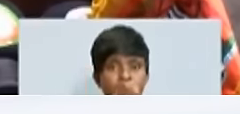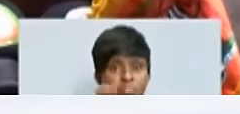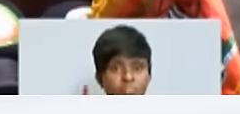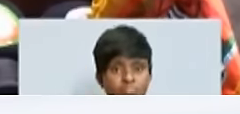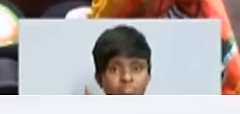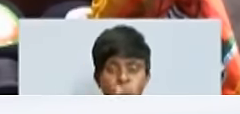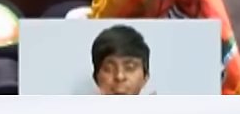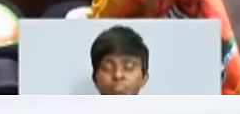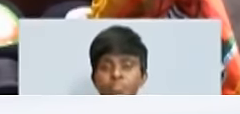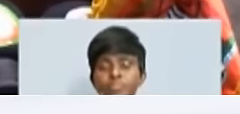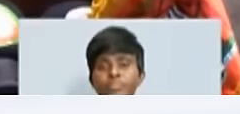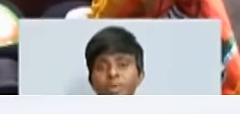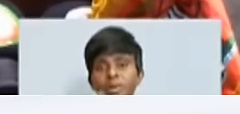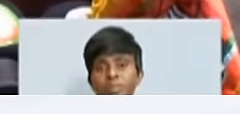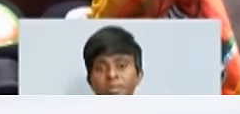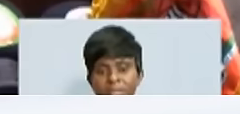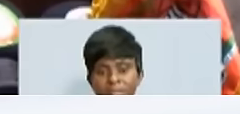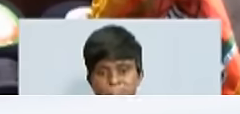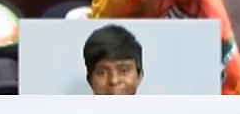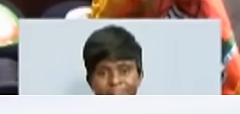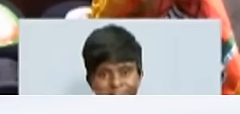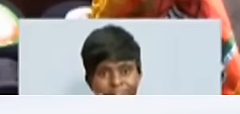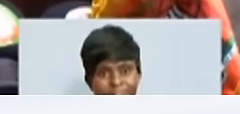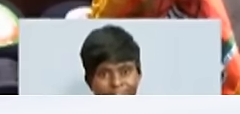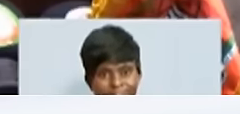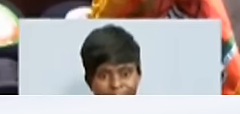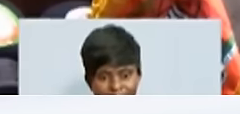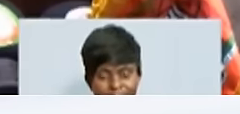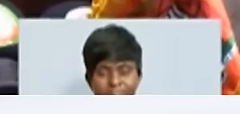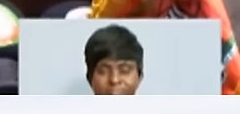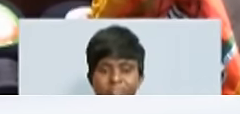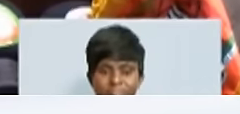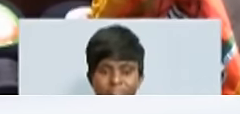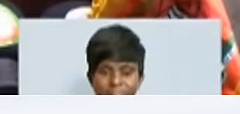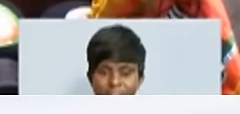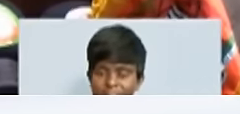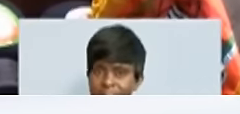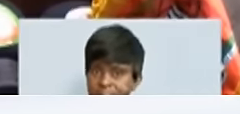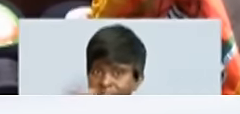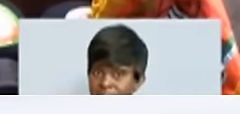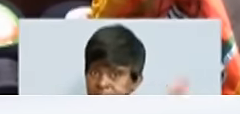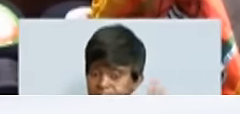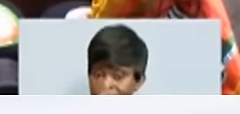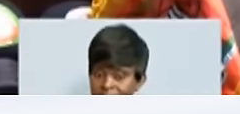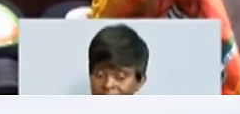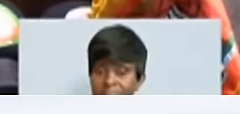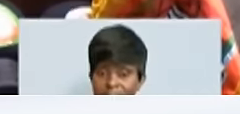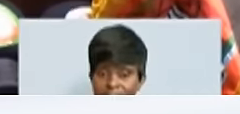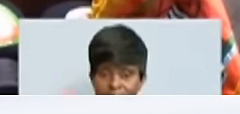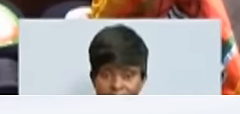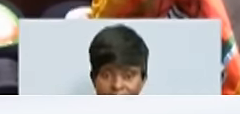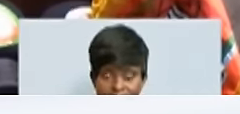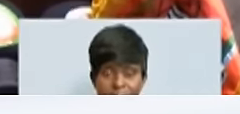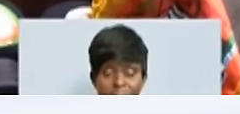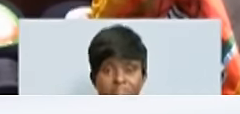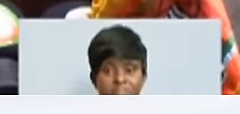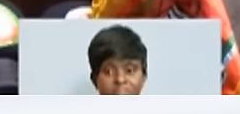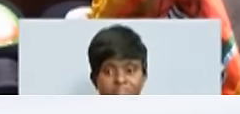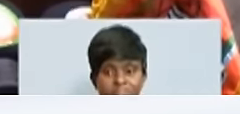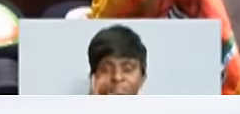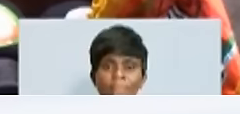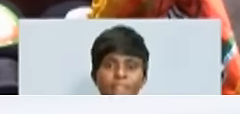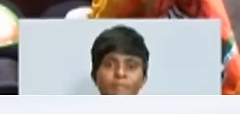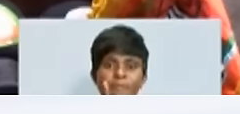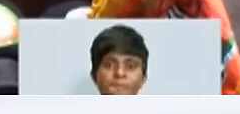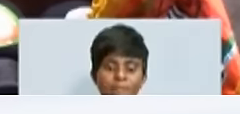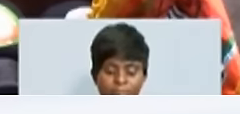is cardinal. It's a cardinal issue. And in addressing the effects of climate change as it promotes conservation